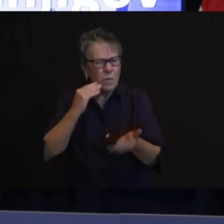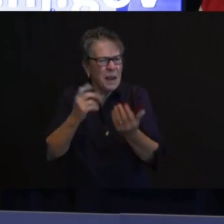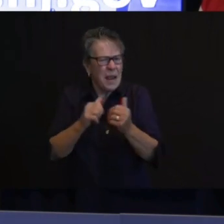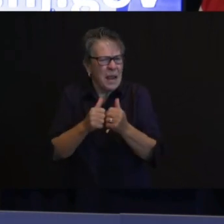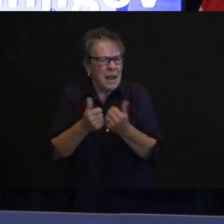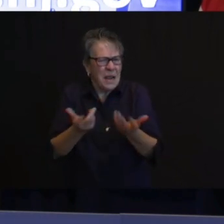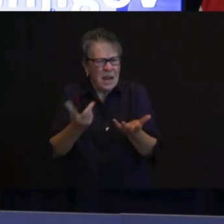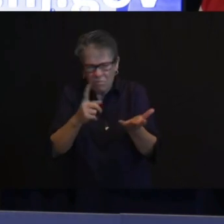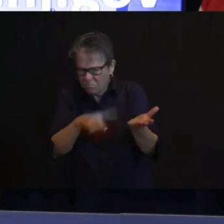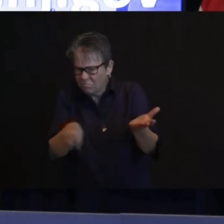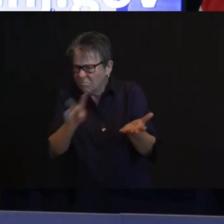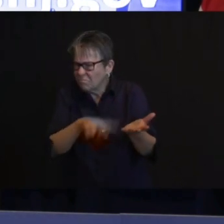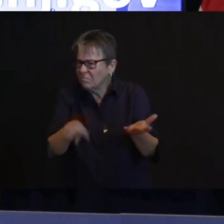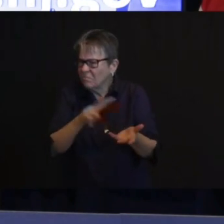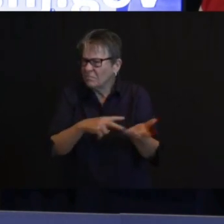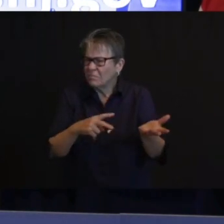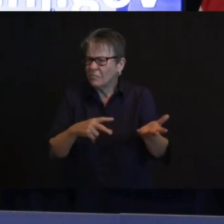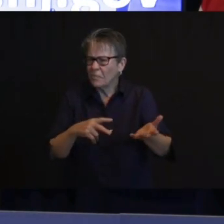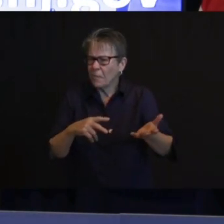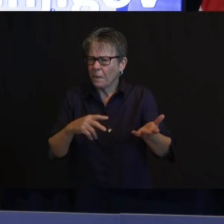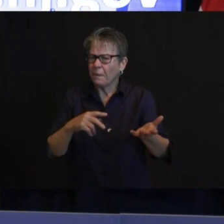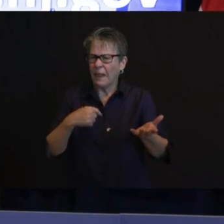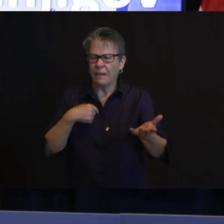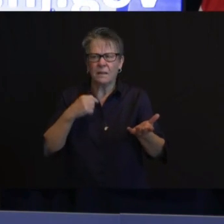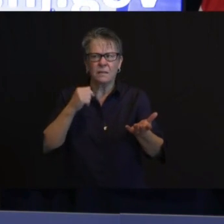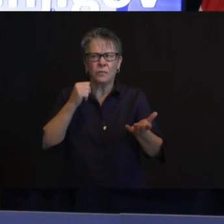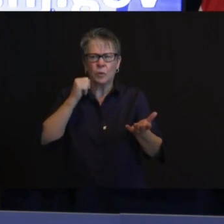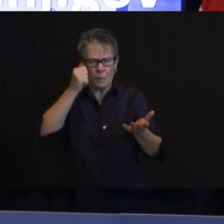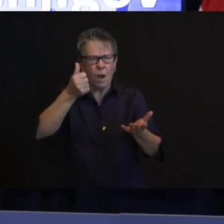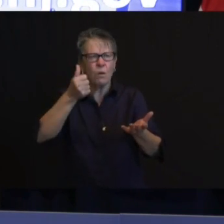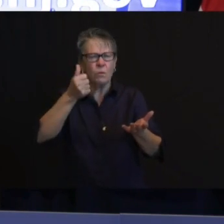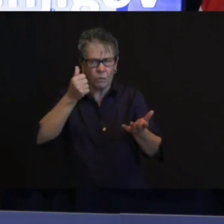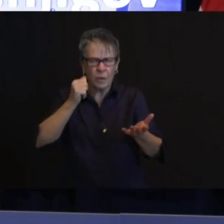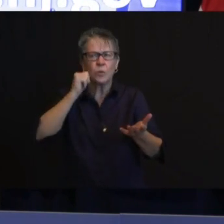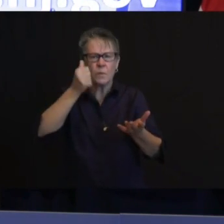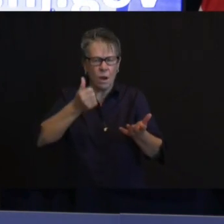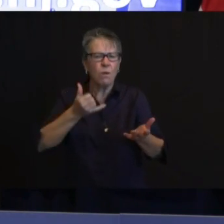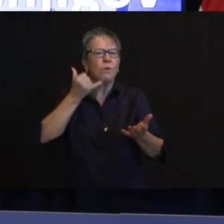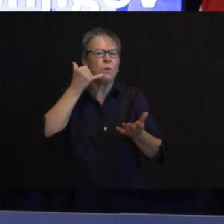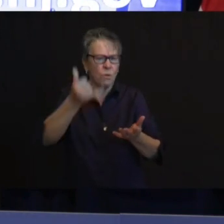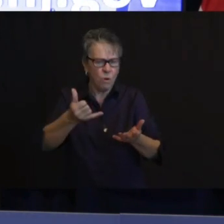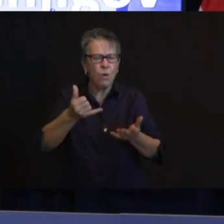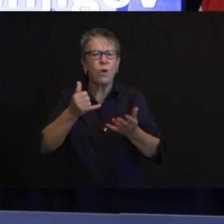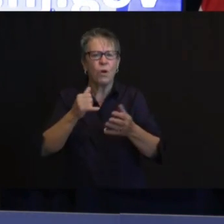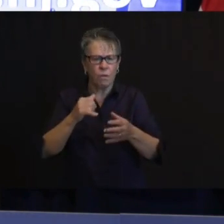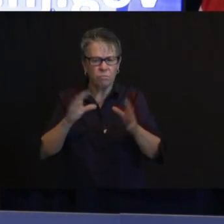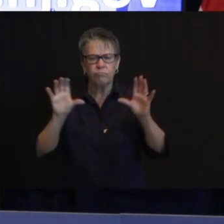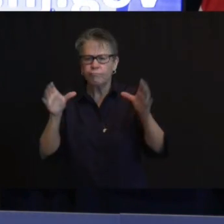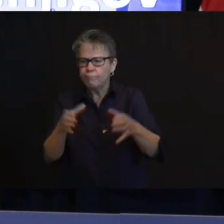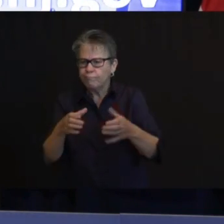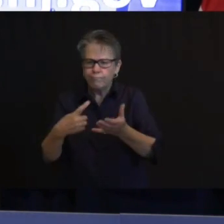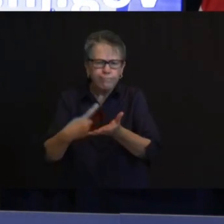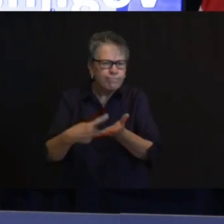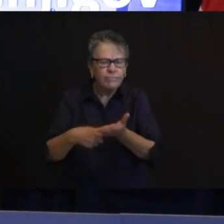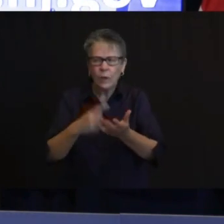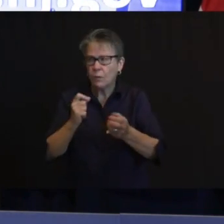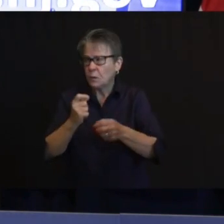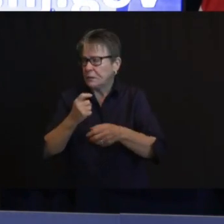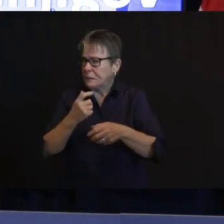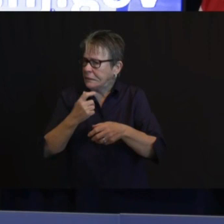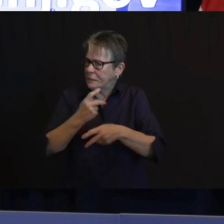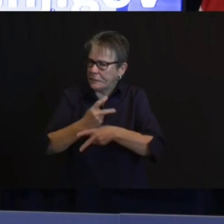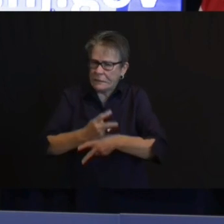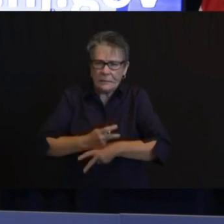call, I believe, is tomorrow, and we're being extremely vigilant. Some people would say we're being